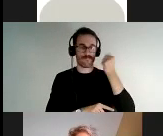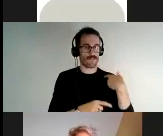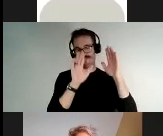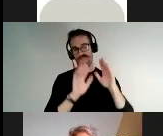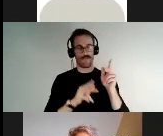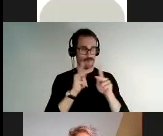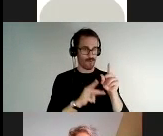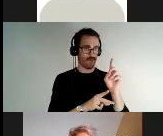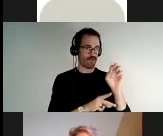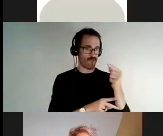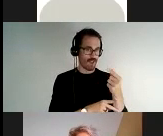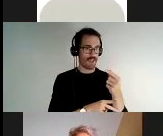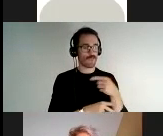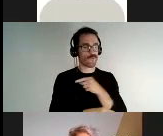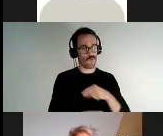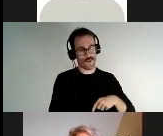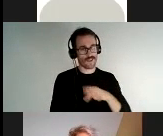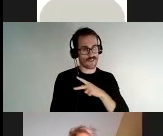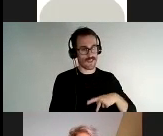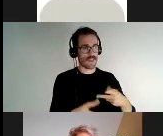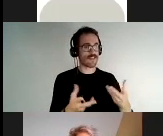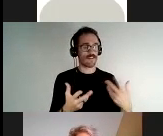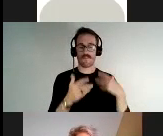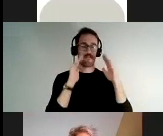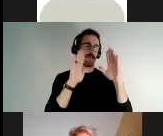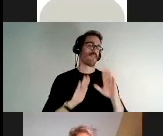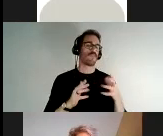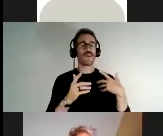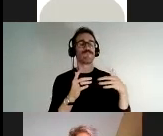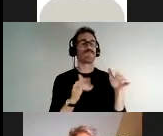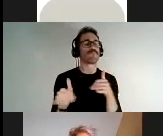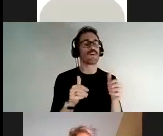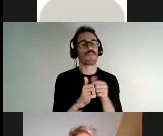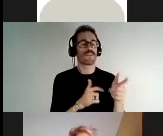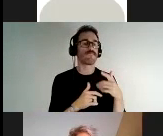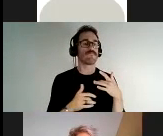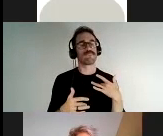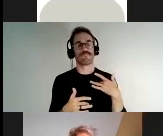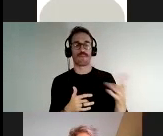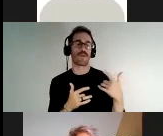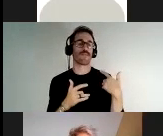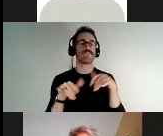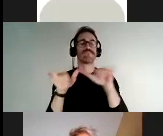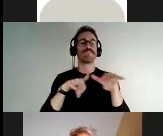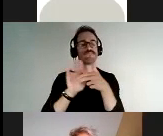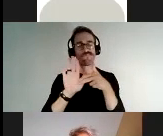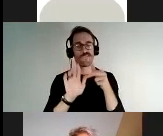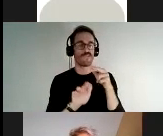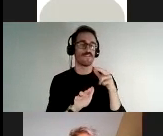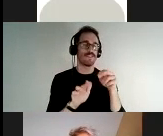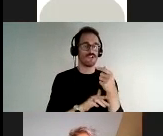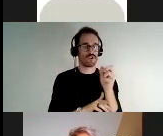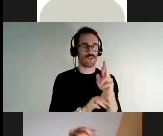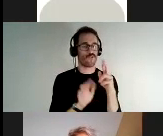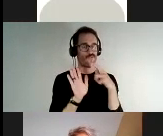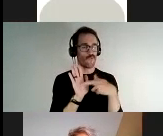are drag kings and drag queens who are just fabulous and who just want to play with these different stereotypical gender roles. And all of